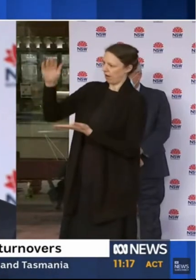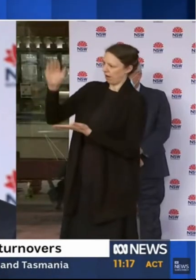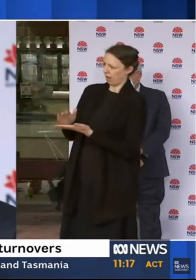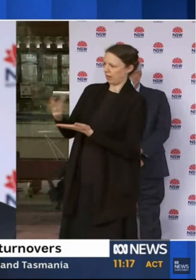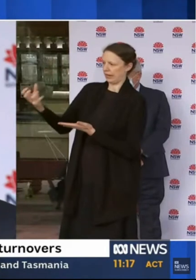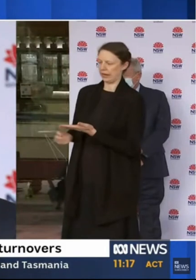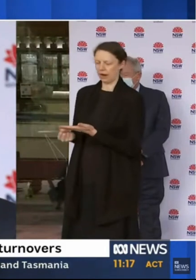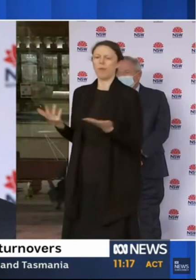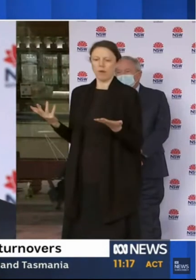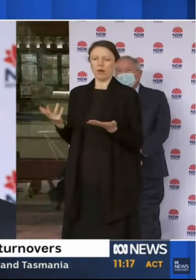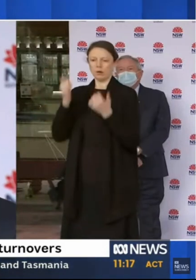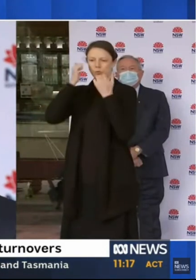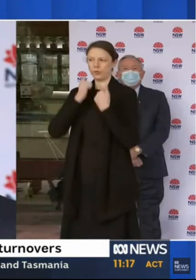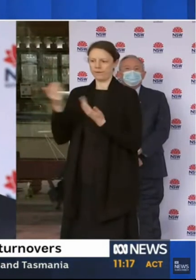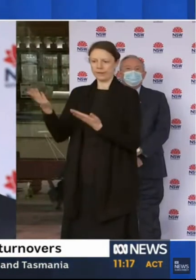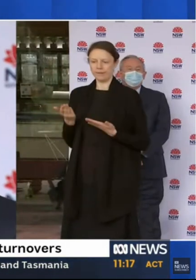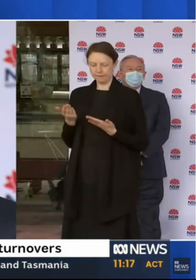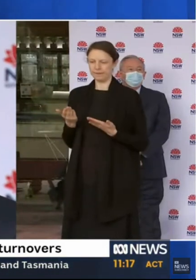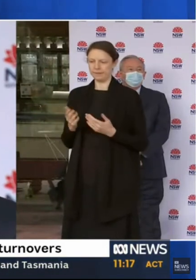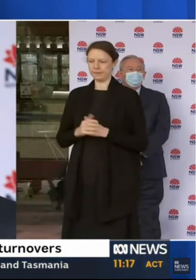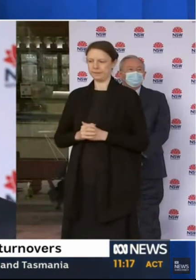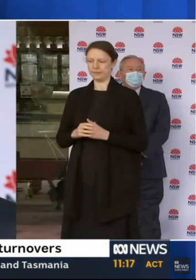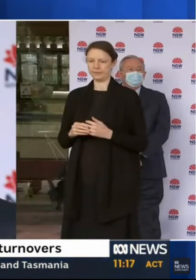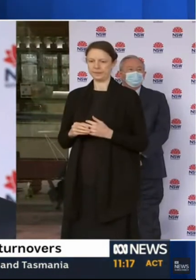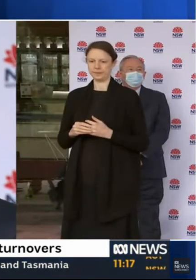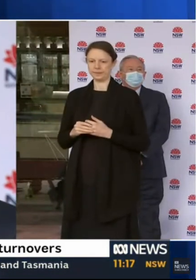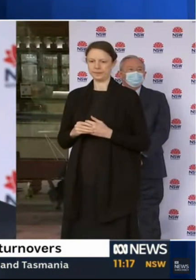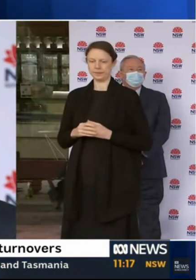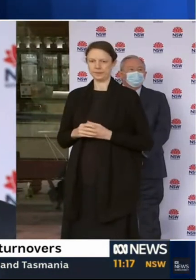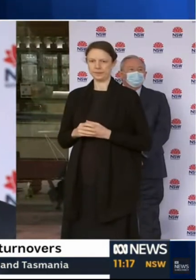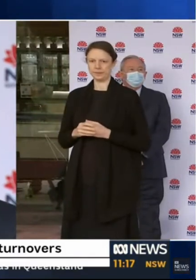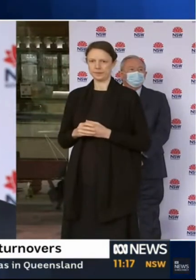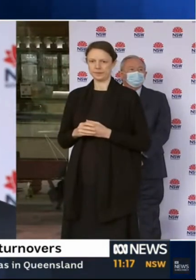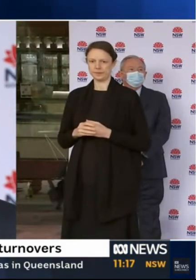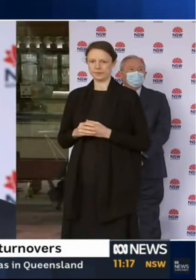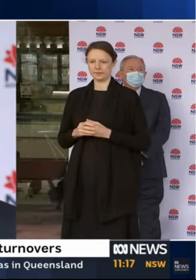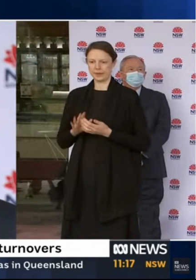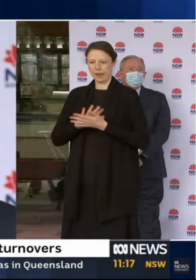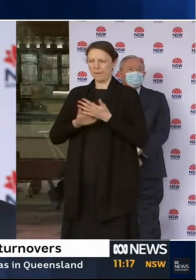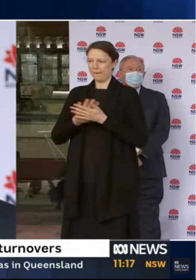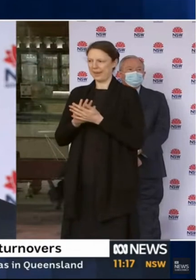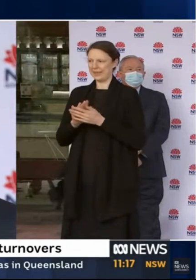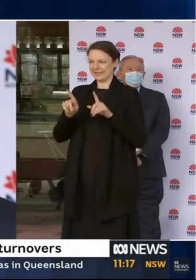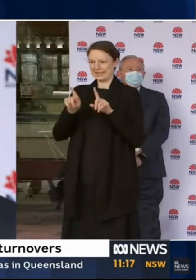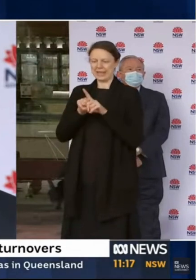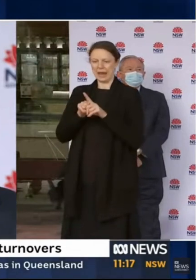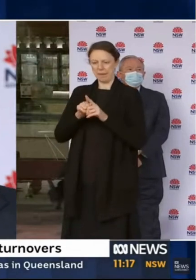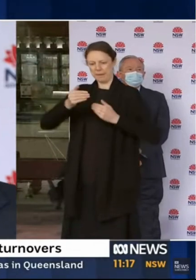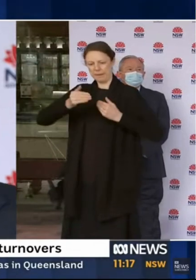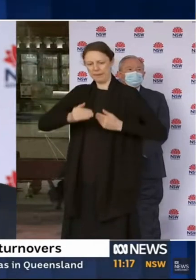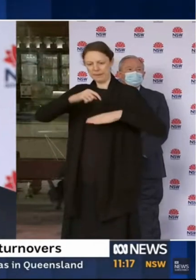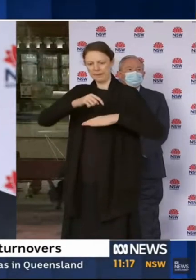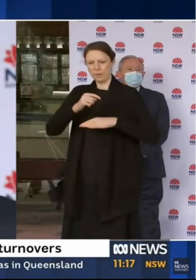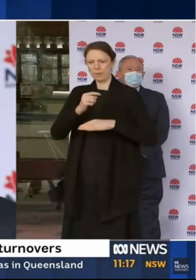turnover decline. So what we would say is that that period kicks in from an equivalent period in 2019,